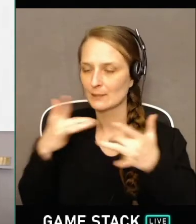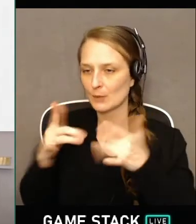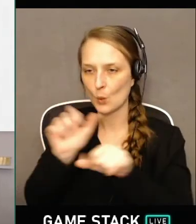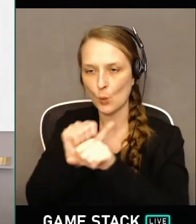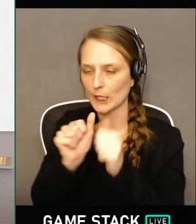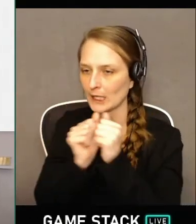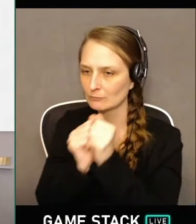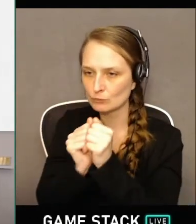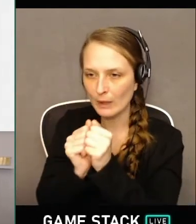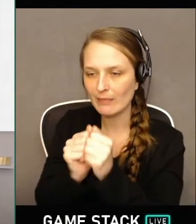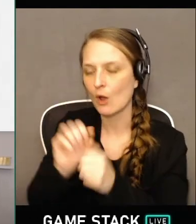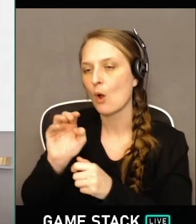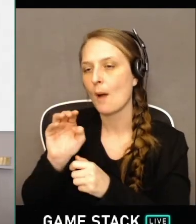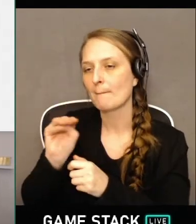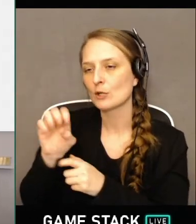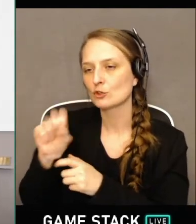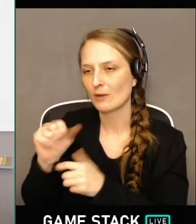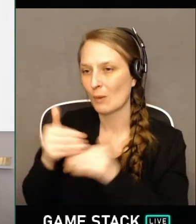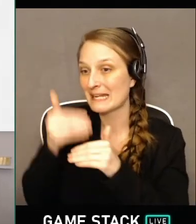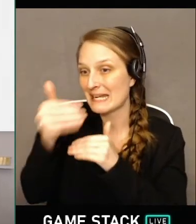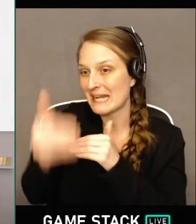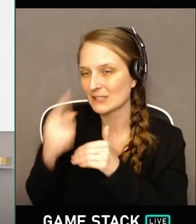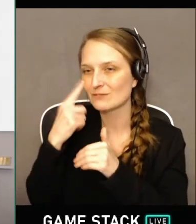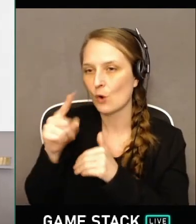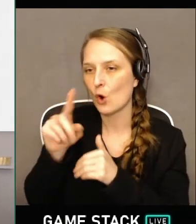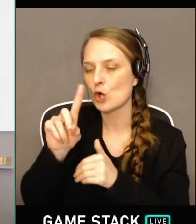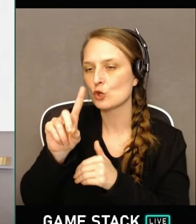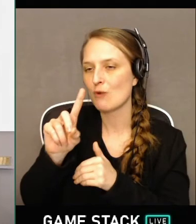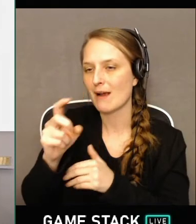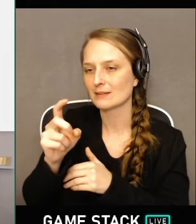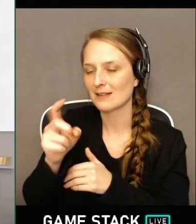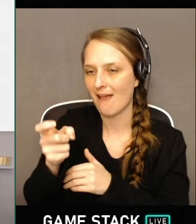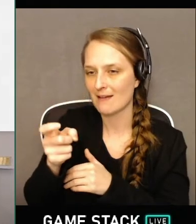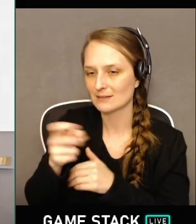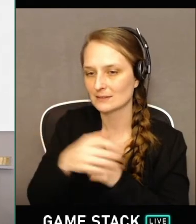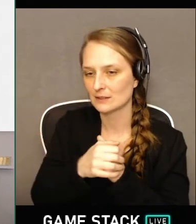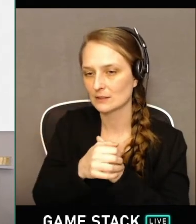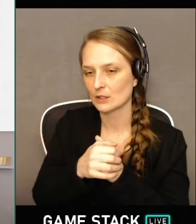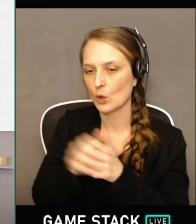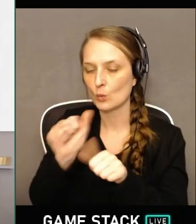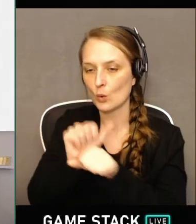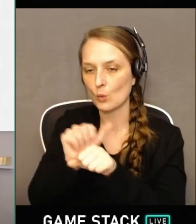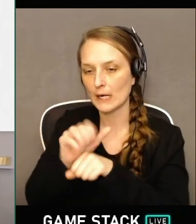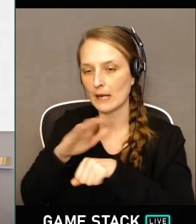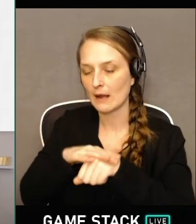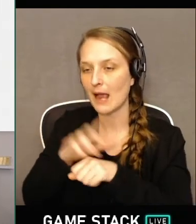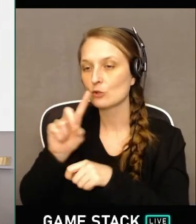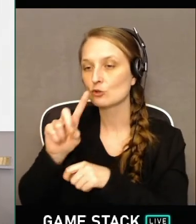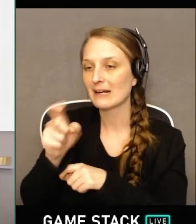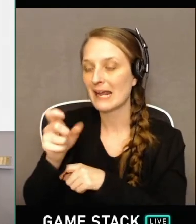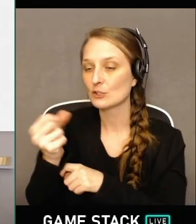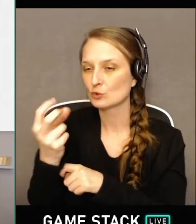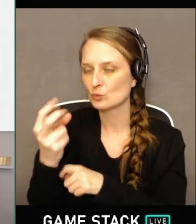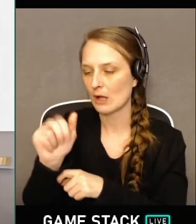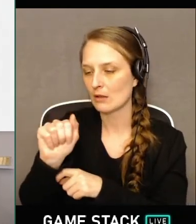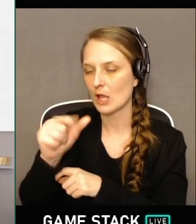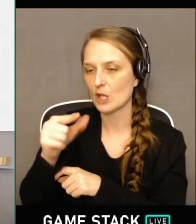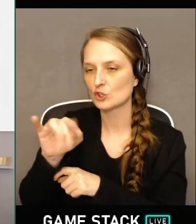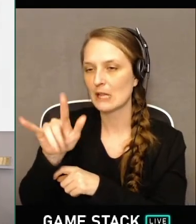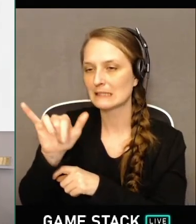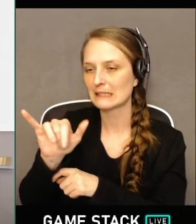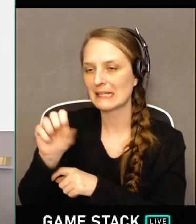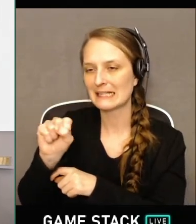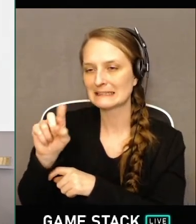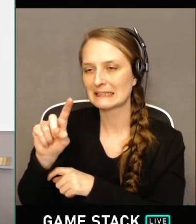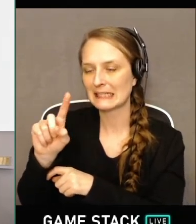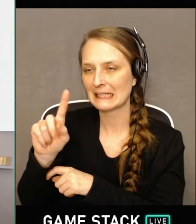Microsoft on what's next for DirectX. We are working on DirectX 12 Agility SDK, DirectStorage